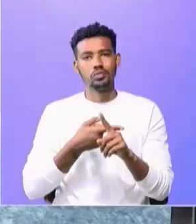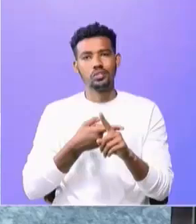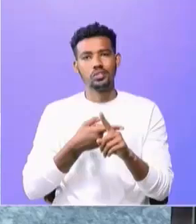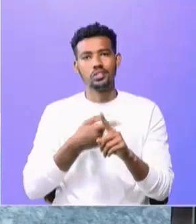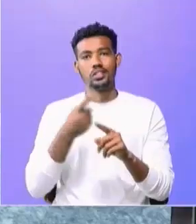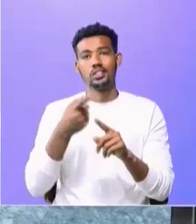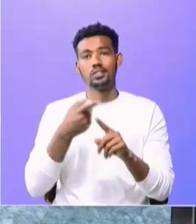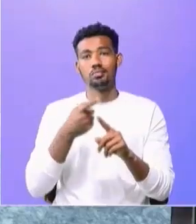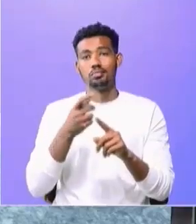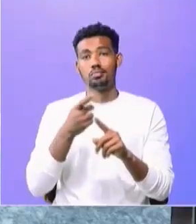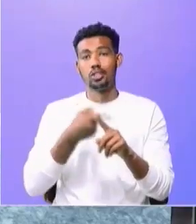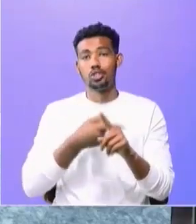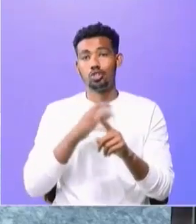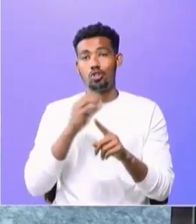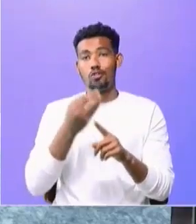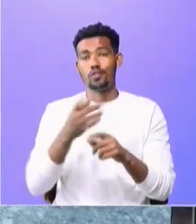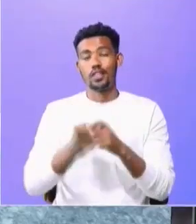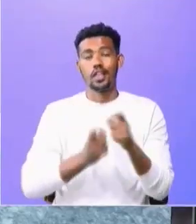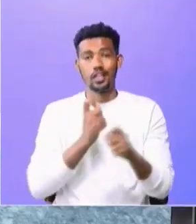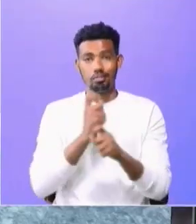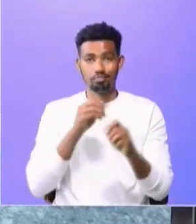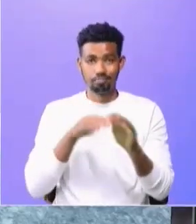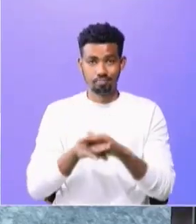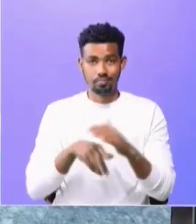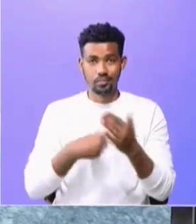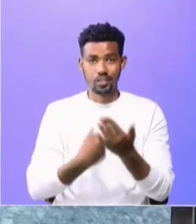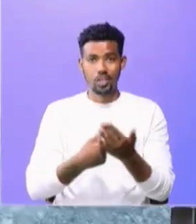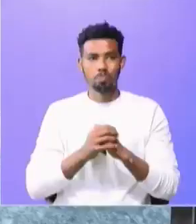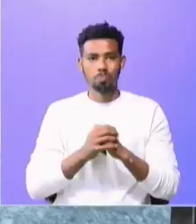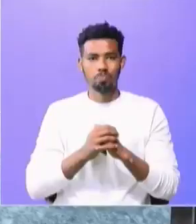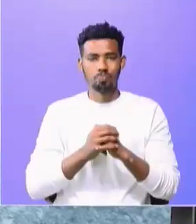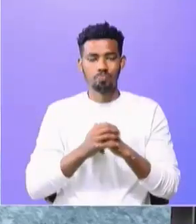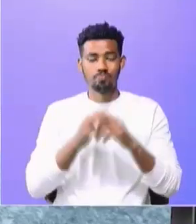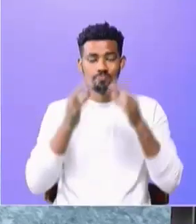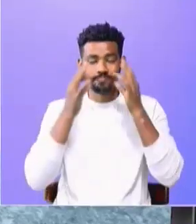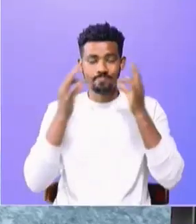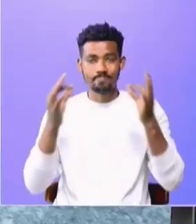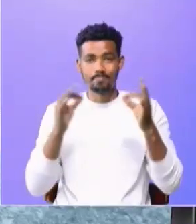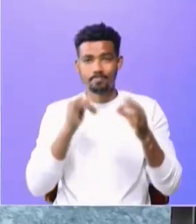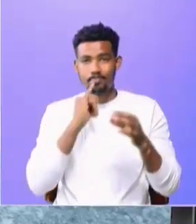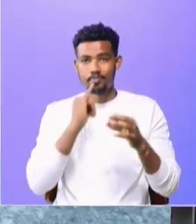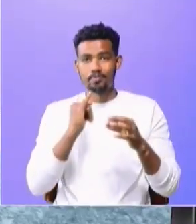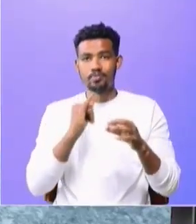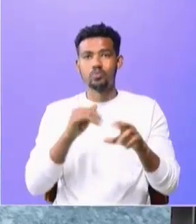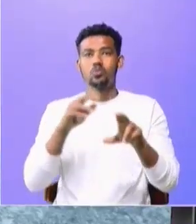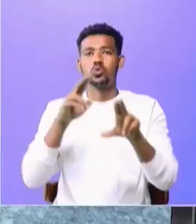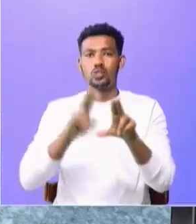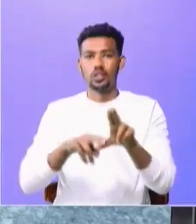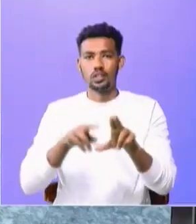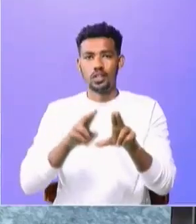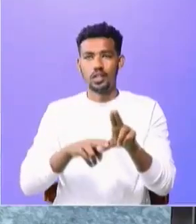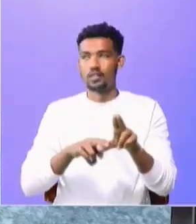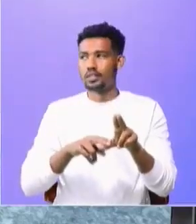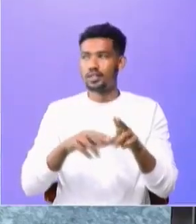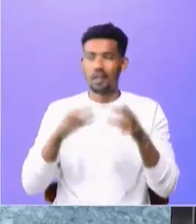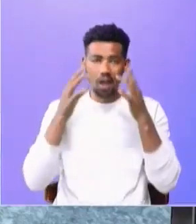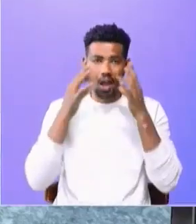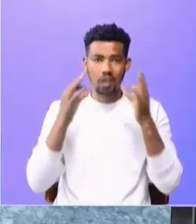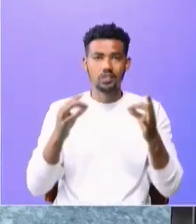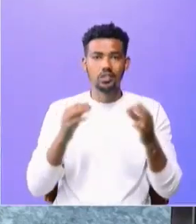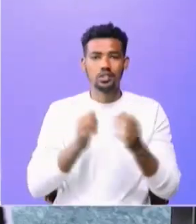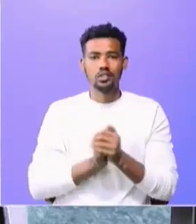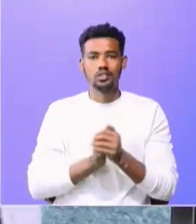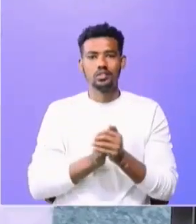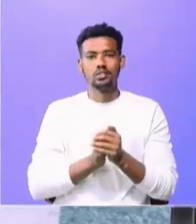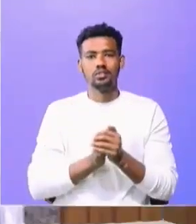read together these questions. Question number 1. The cat is on the chair. The cat is